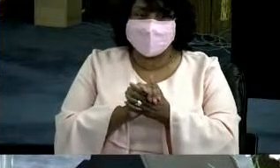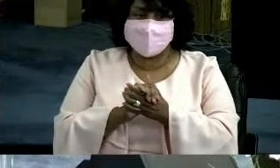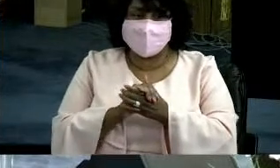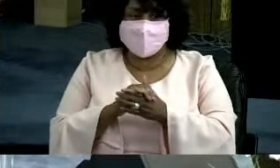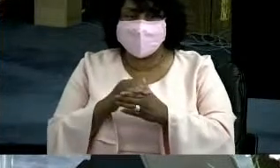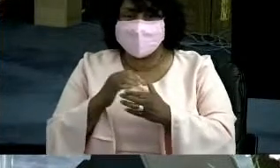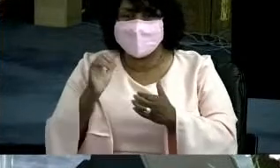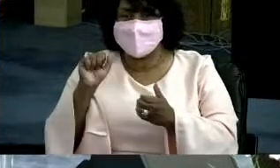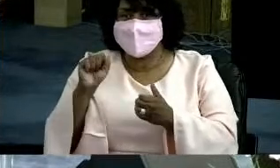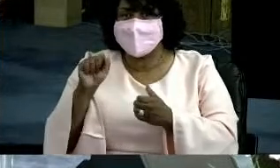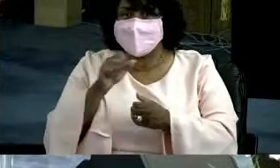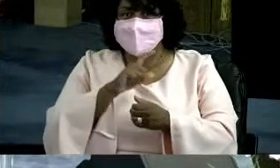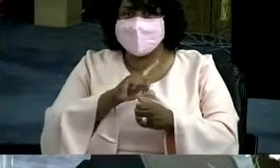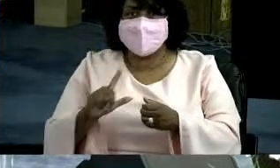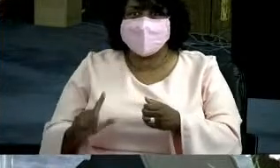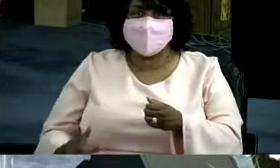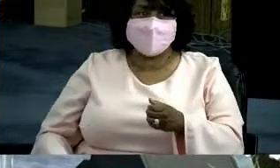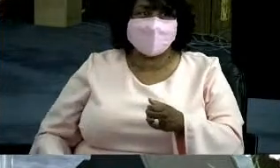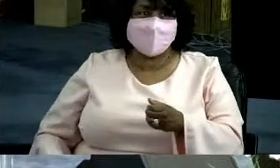Yes, Lord.